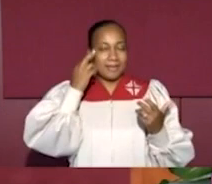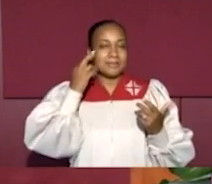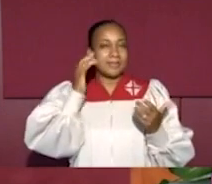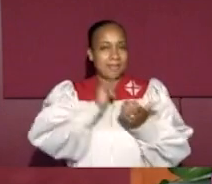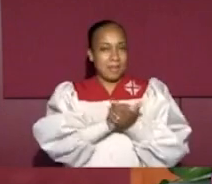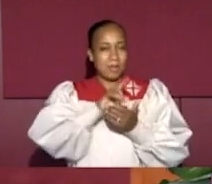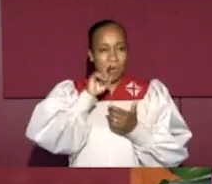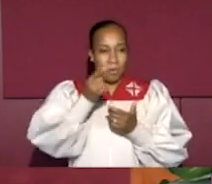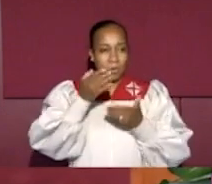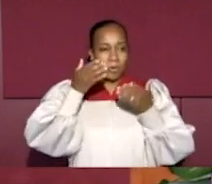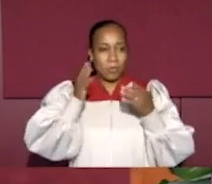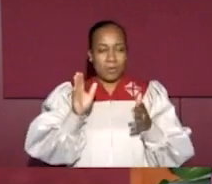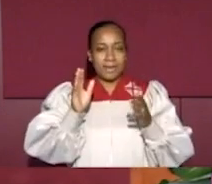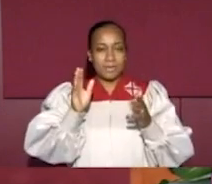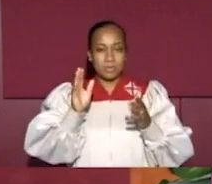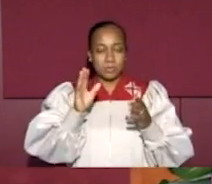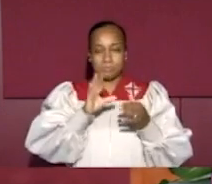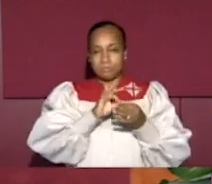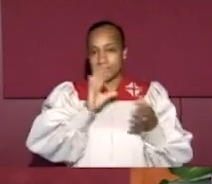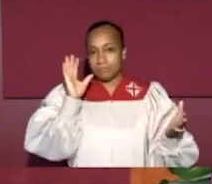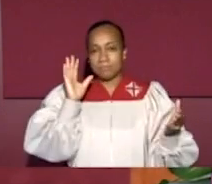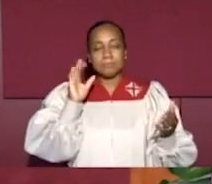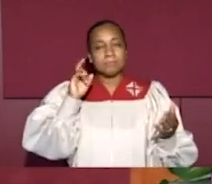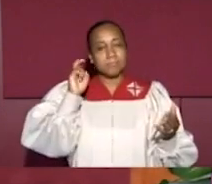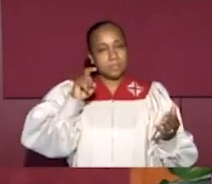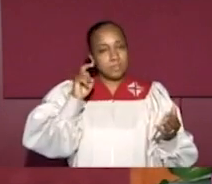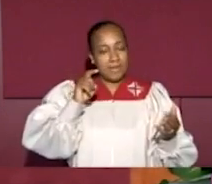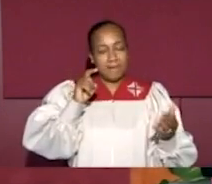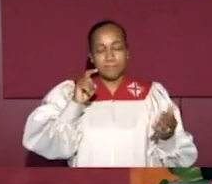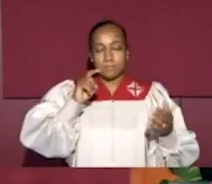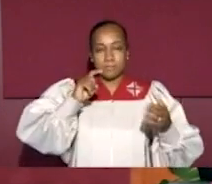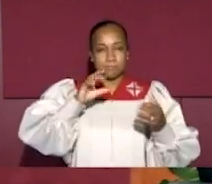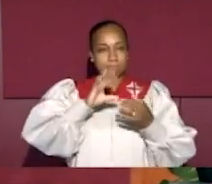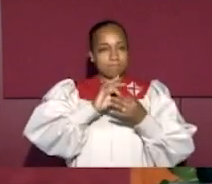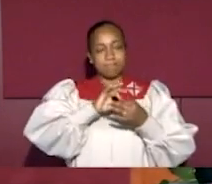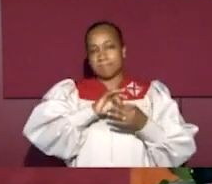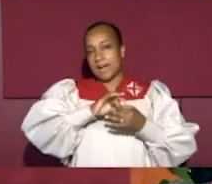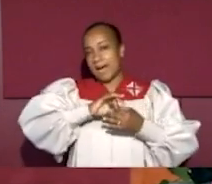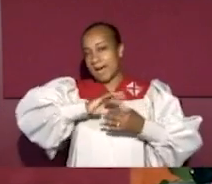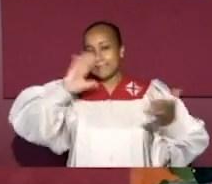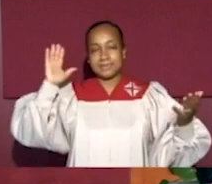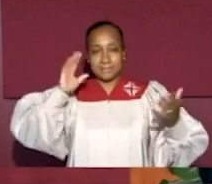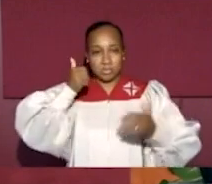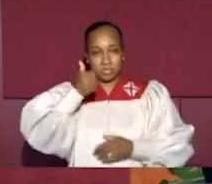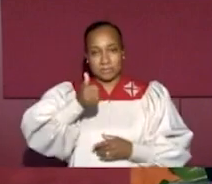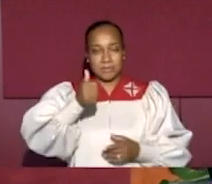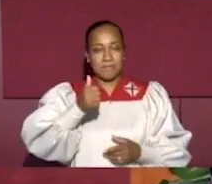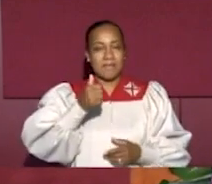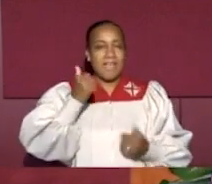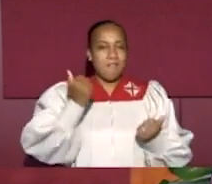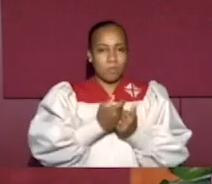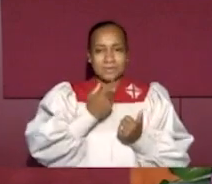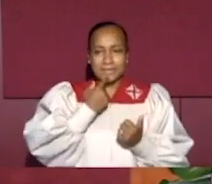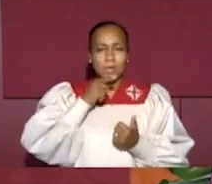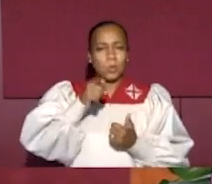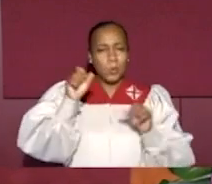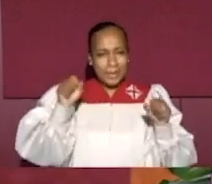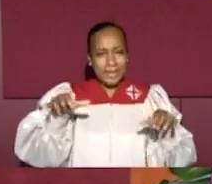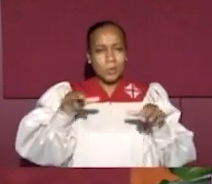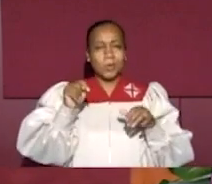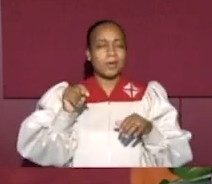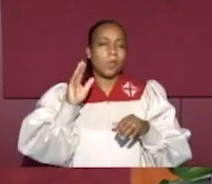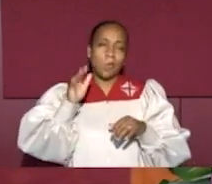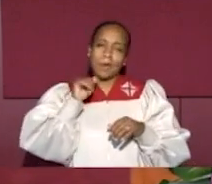the only way to get unstuck is you have to unstick yourself. Because everybody saying you can do it is not going to get you to do